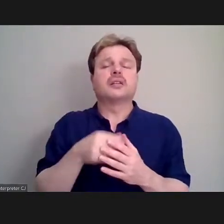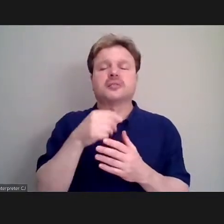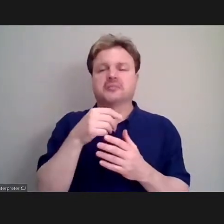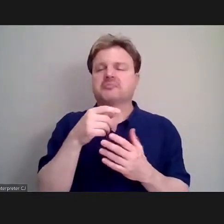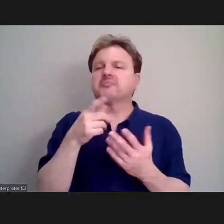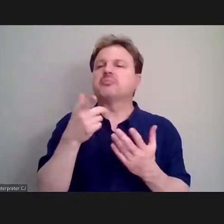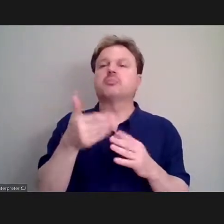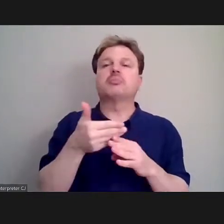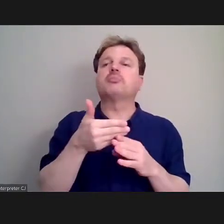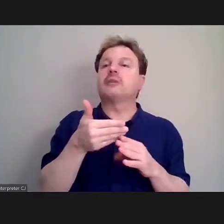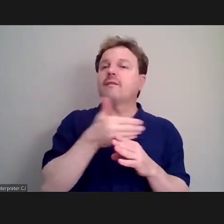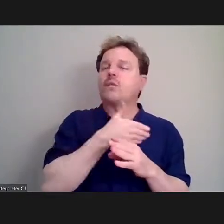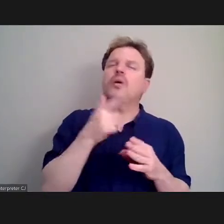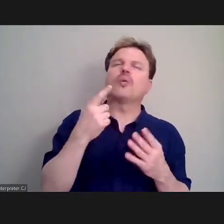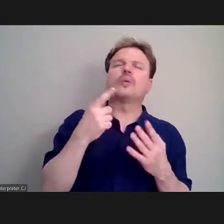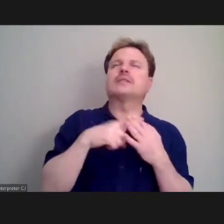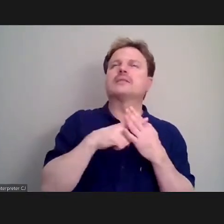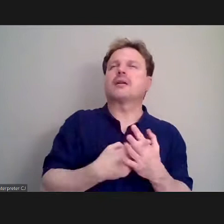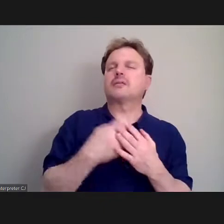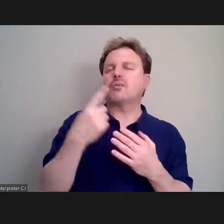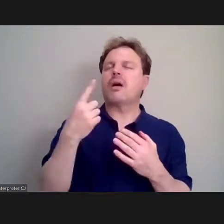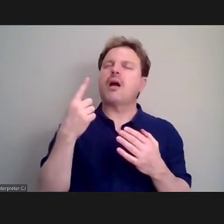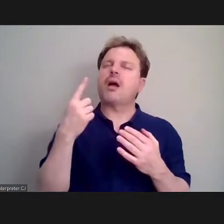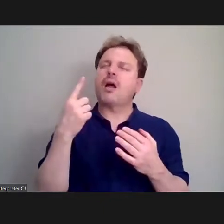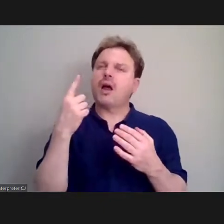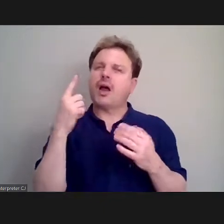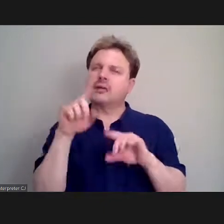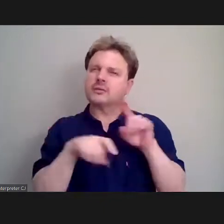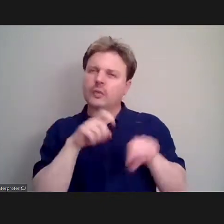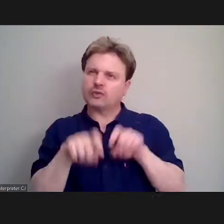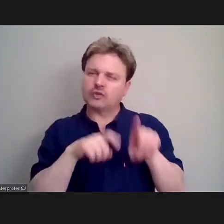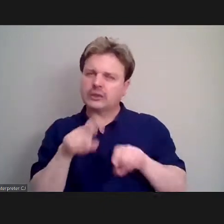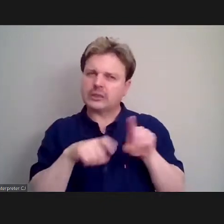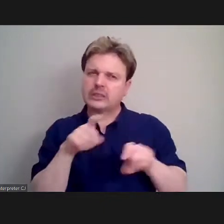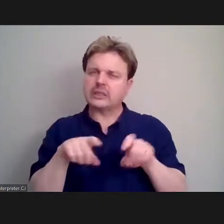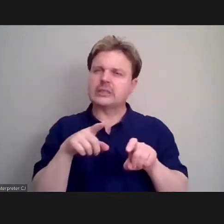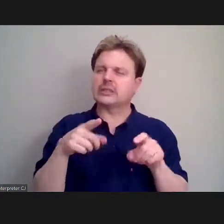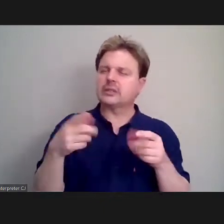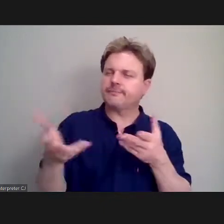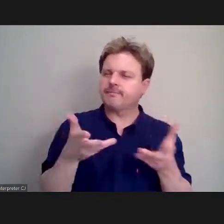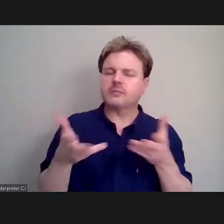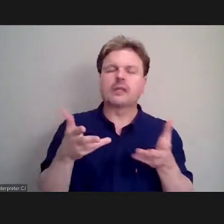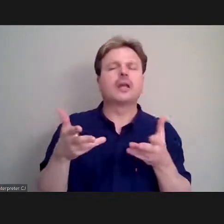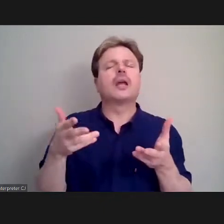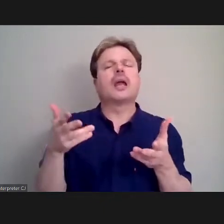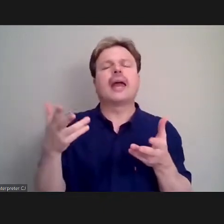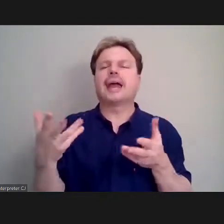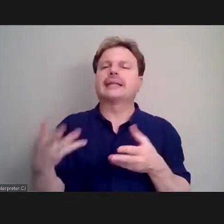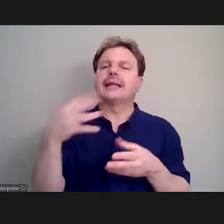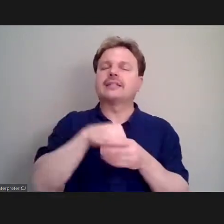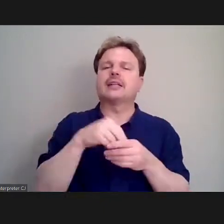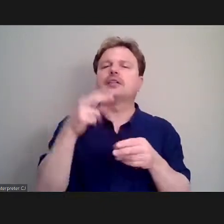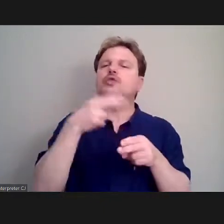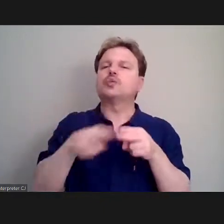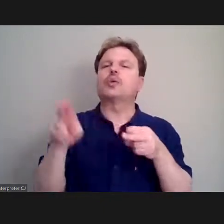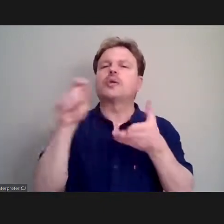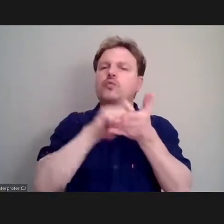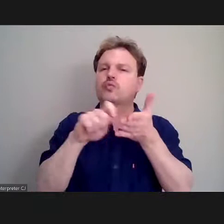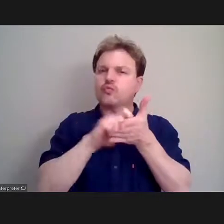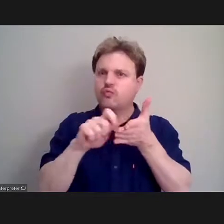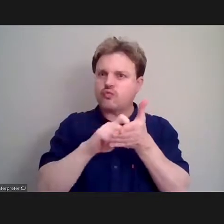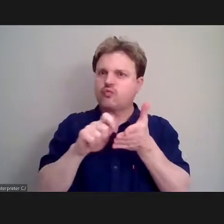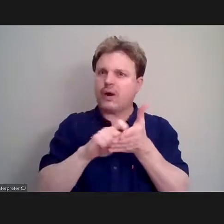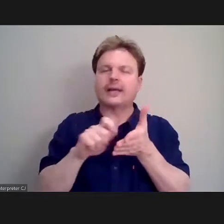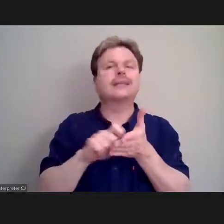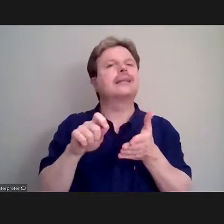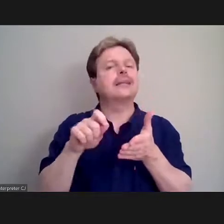some questions. And then engage in a short writing exercise, and that writing